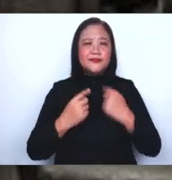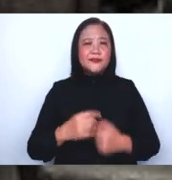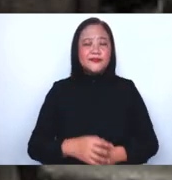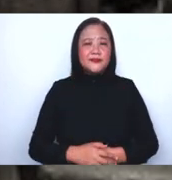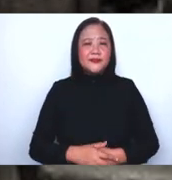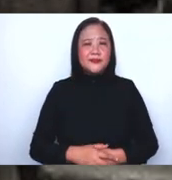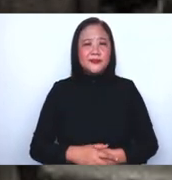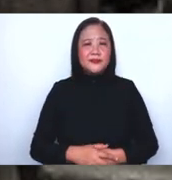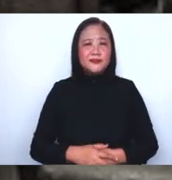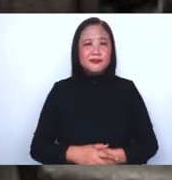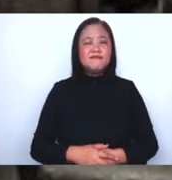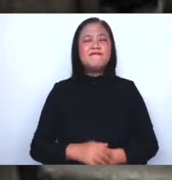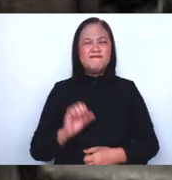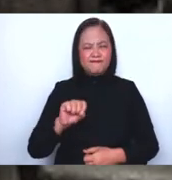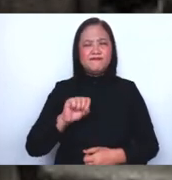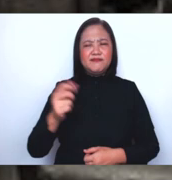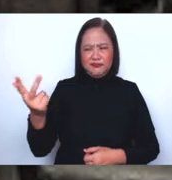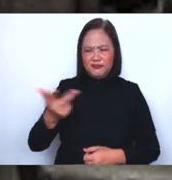The three of us.